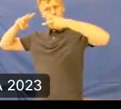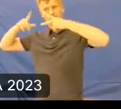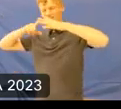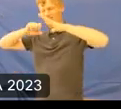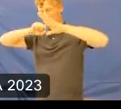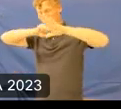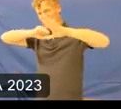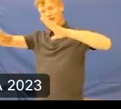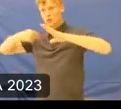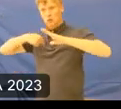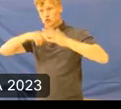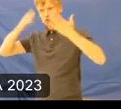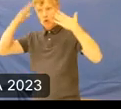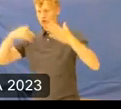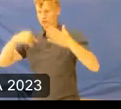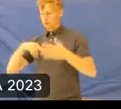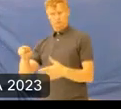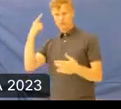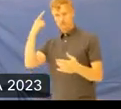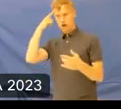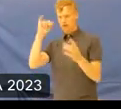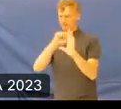You know, how can we reason that fast?